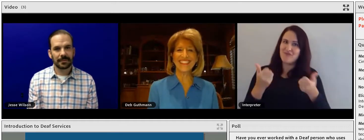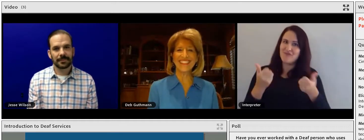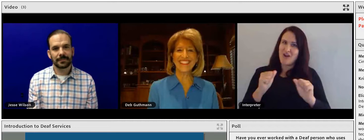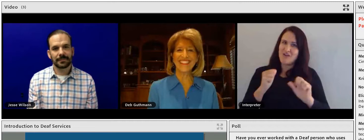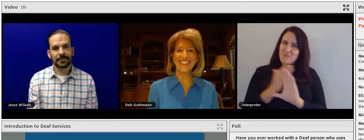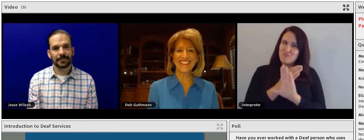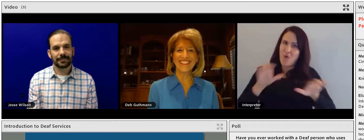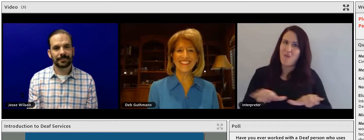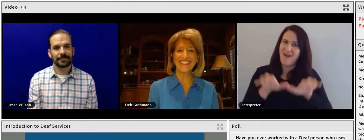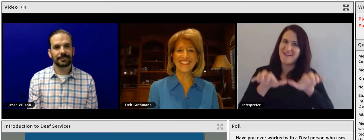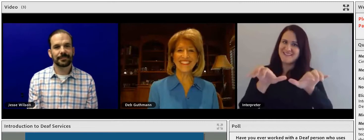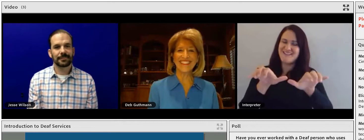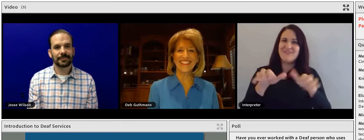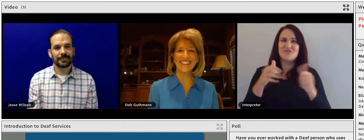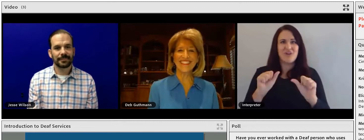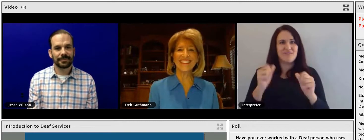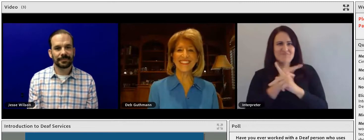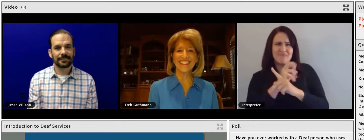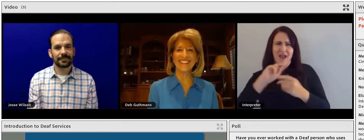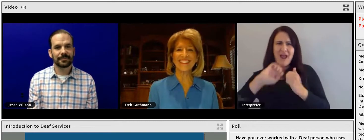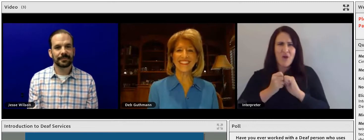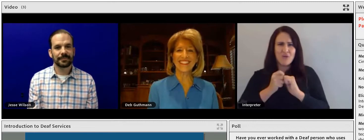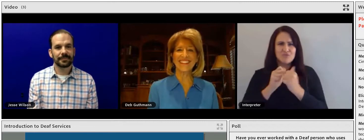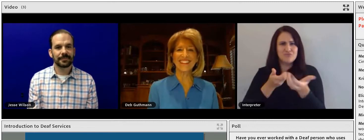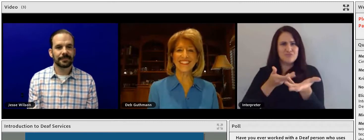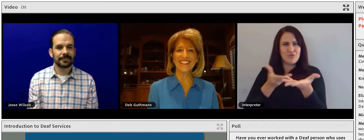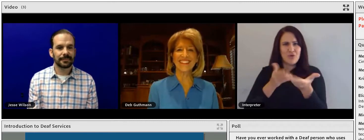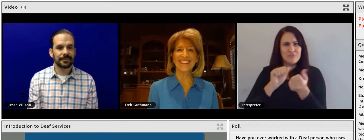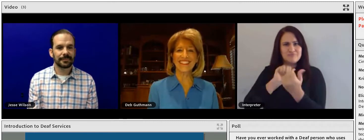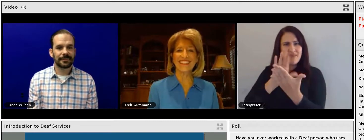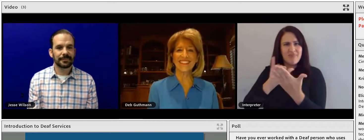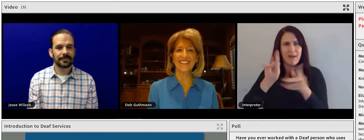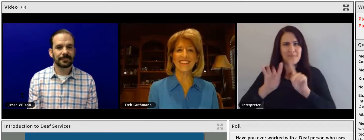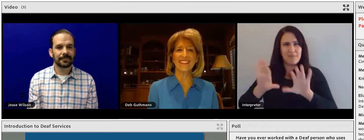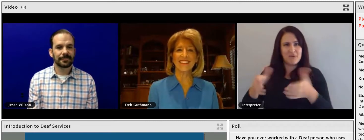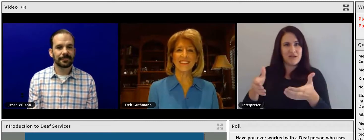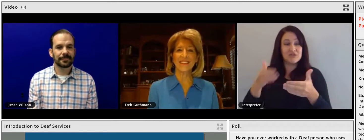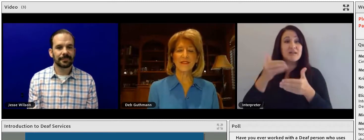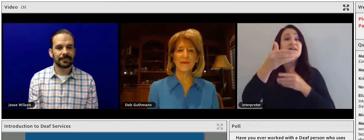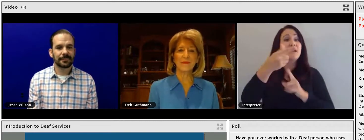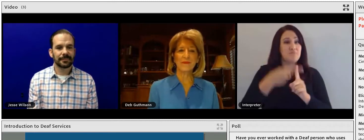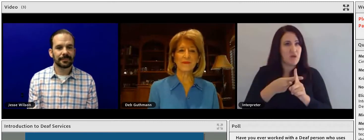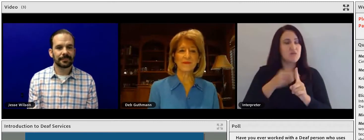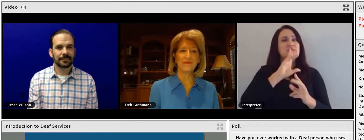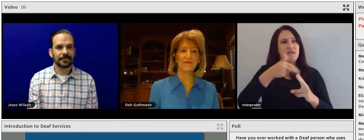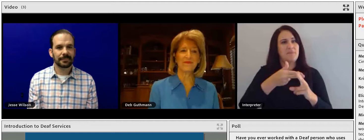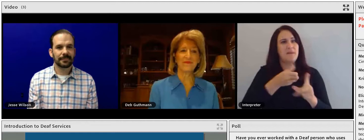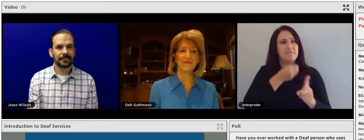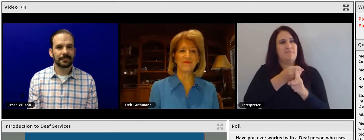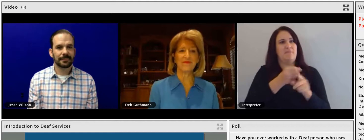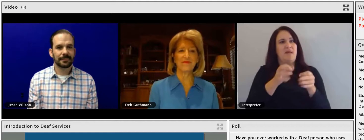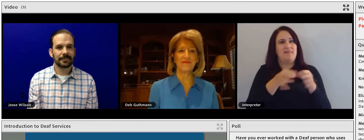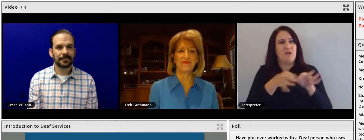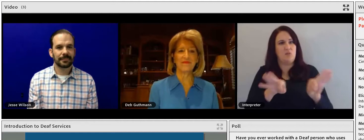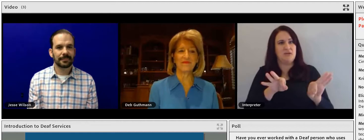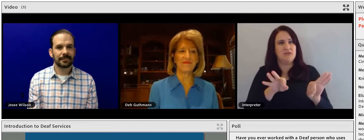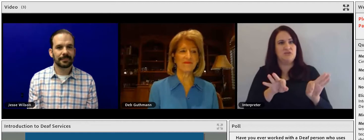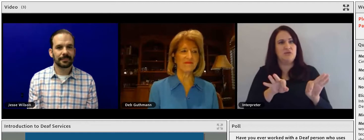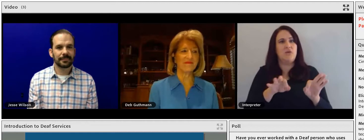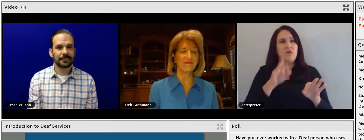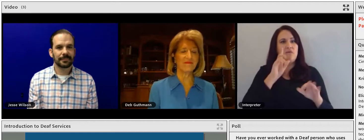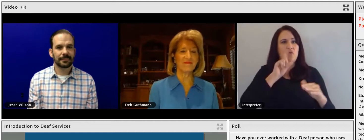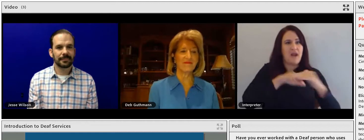in learning how to serve this population. Next month, we'll be looking at the impact of language on access to and